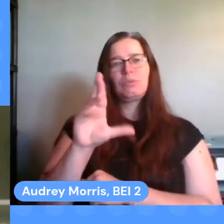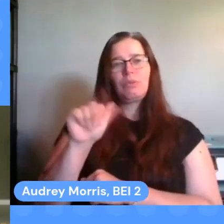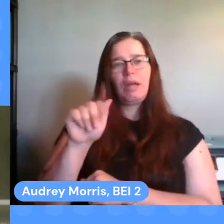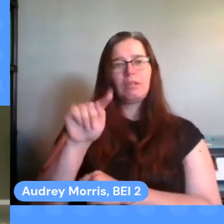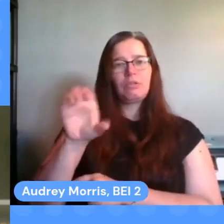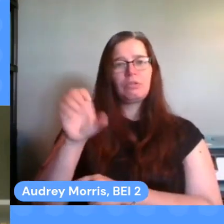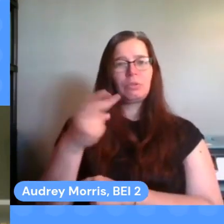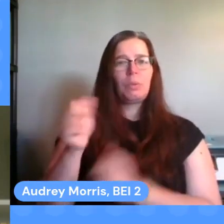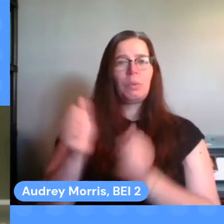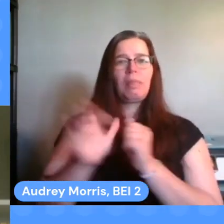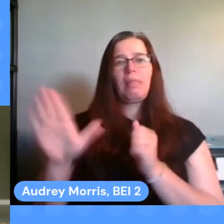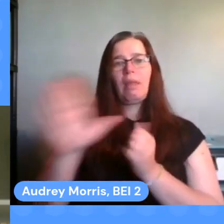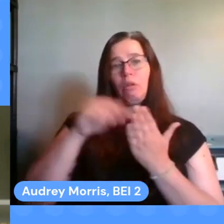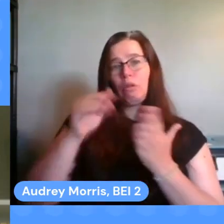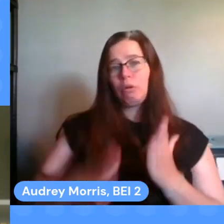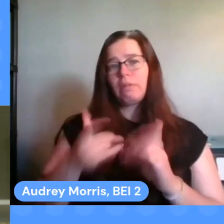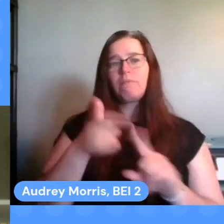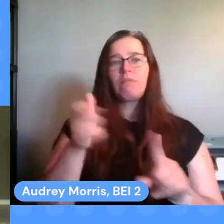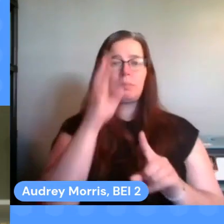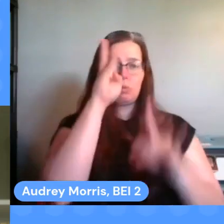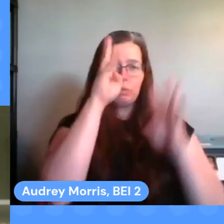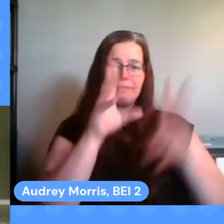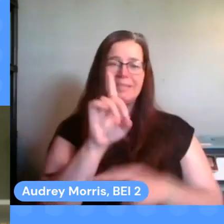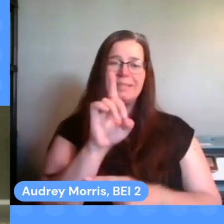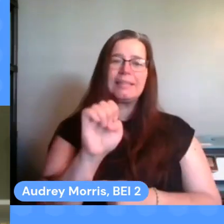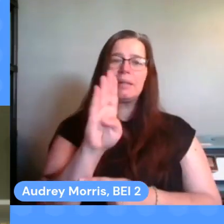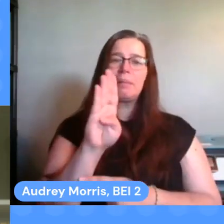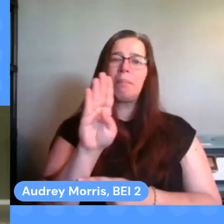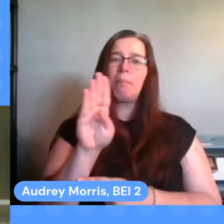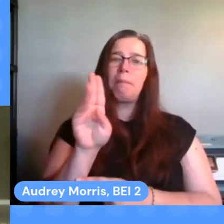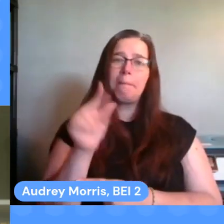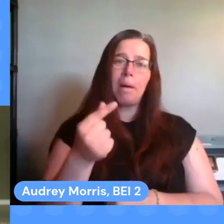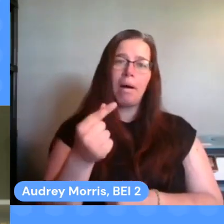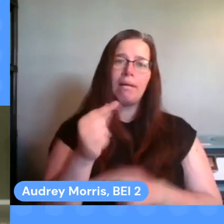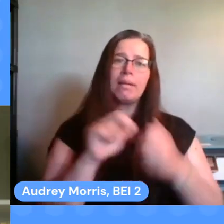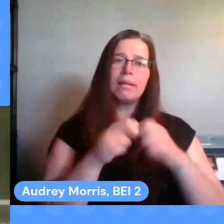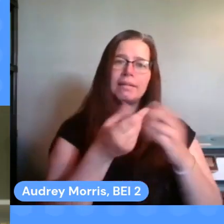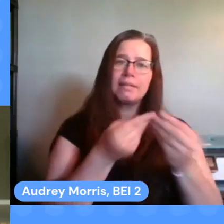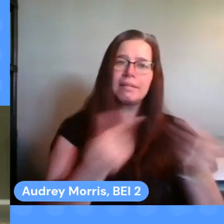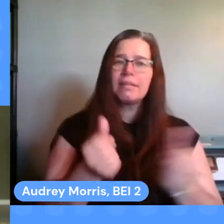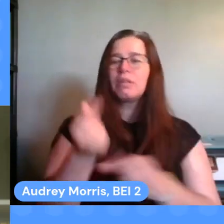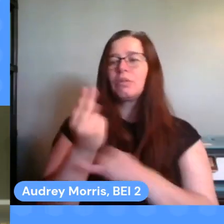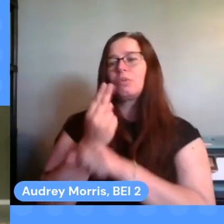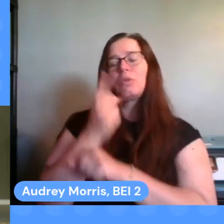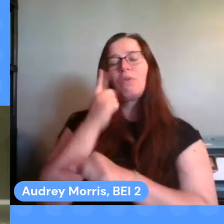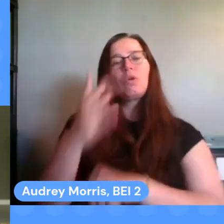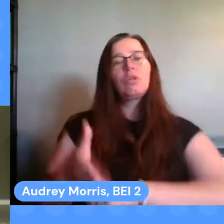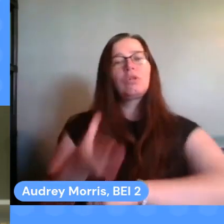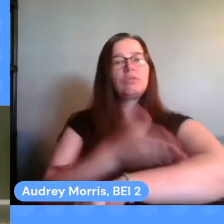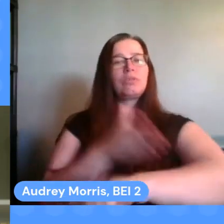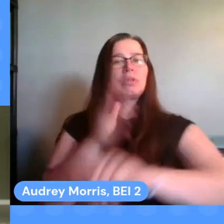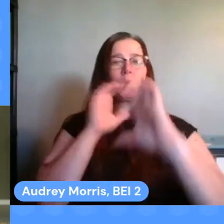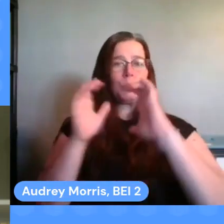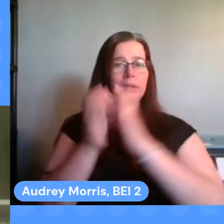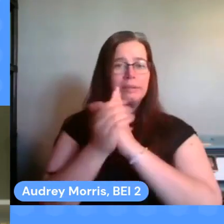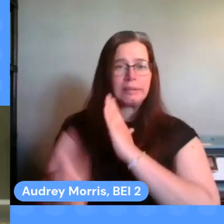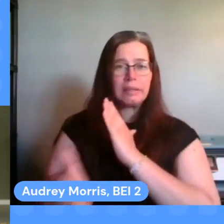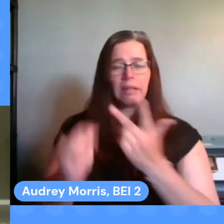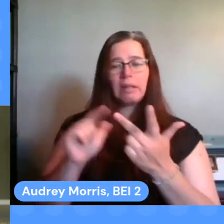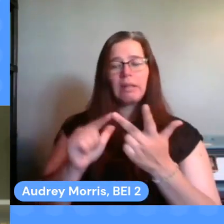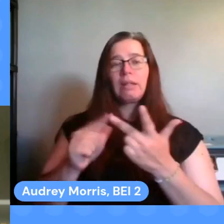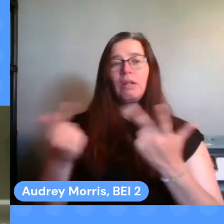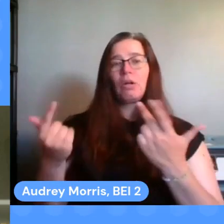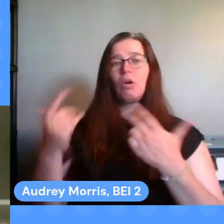learners. From creative debugging to using Scratch to enable and strengthen communication skills,